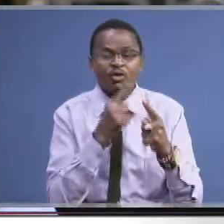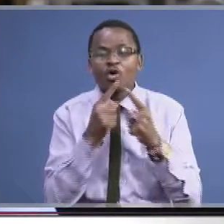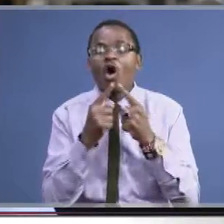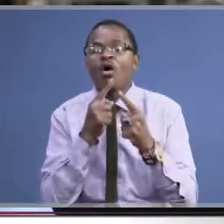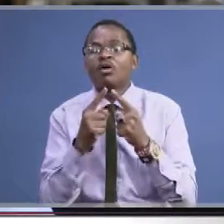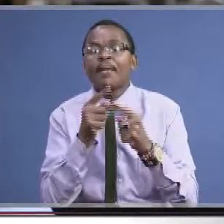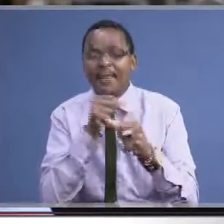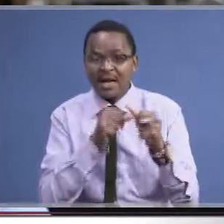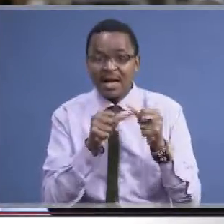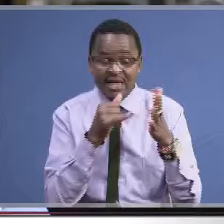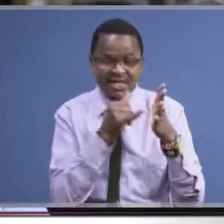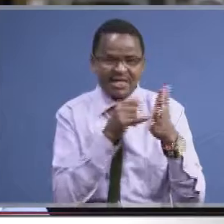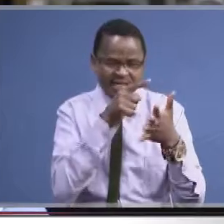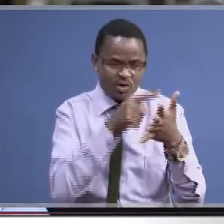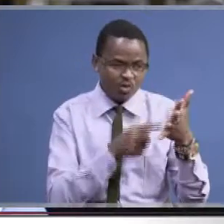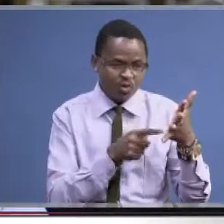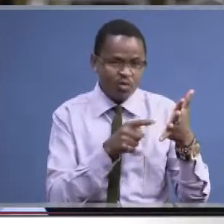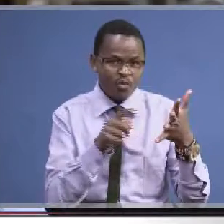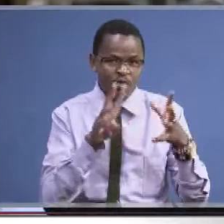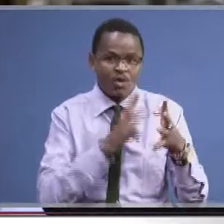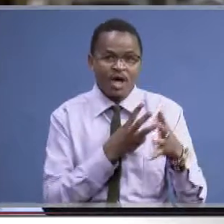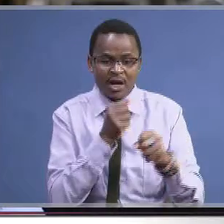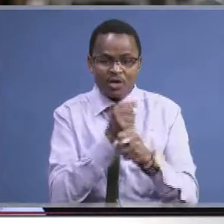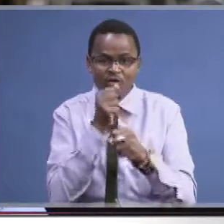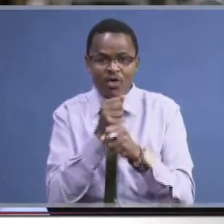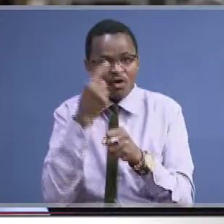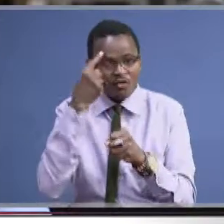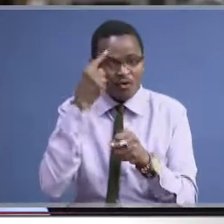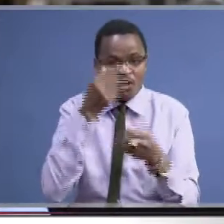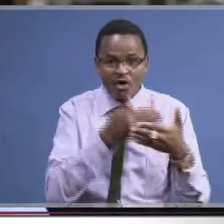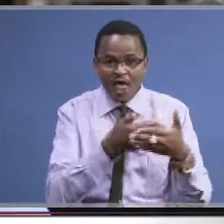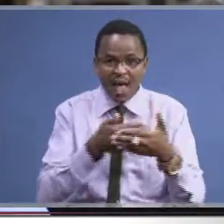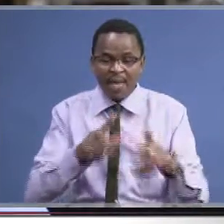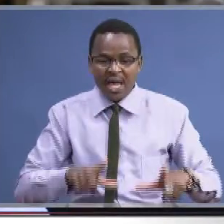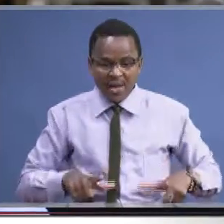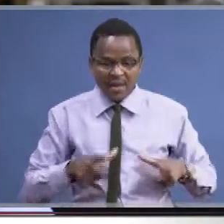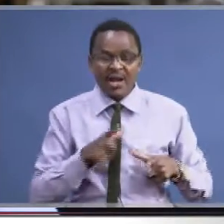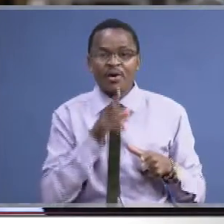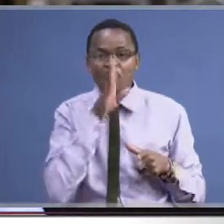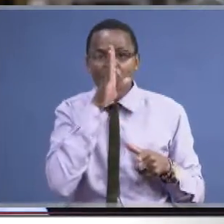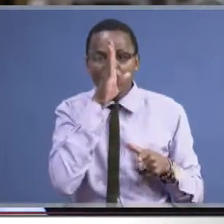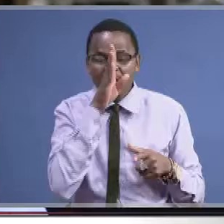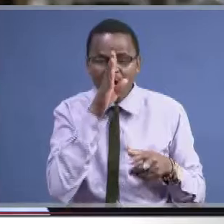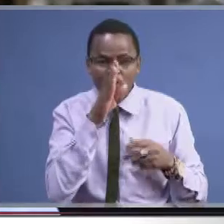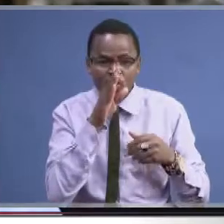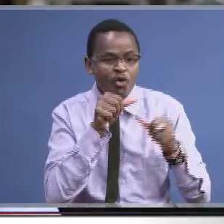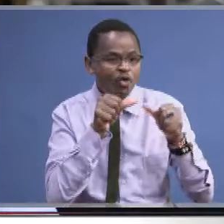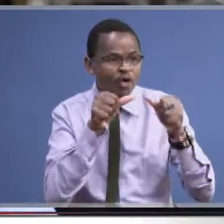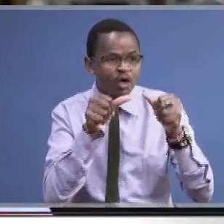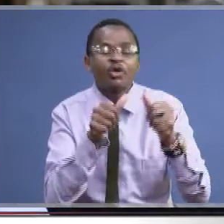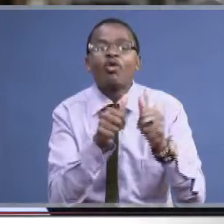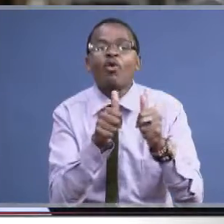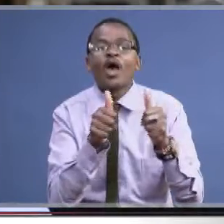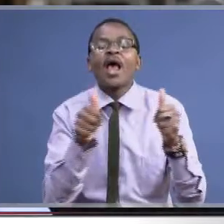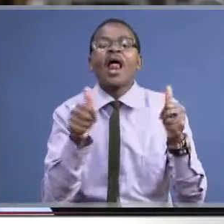foundation, it is what we are doing to the baby in order for the baby's life to continue well, so